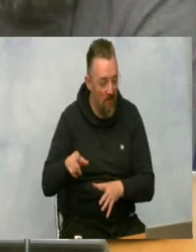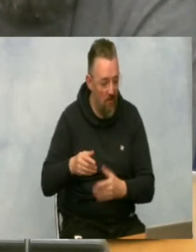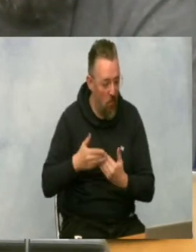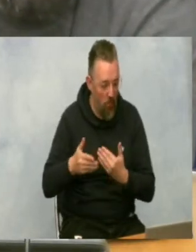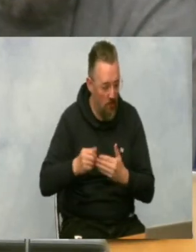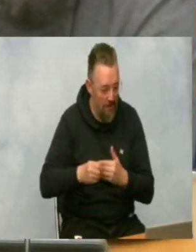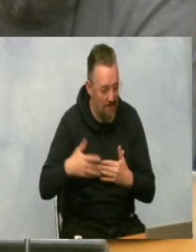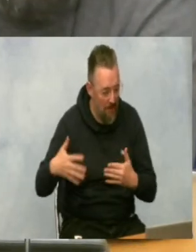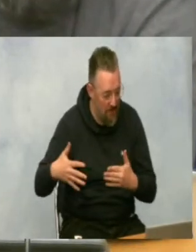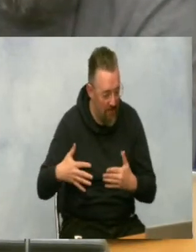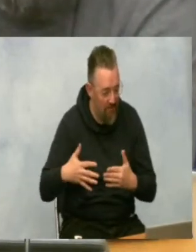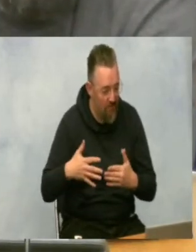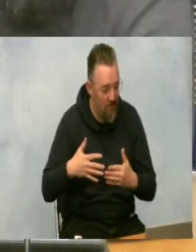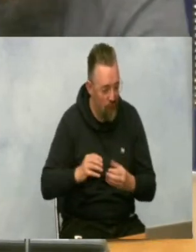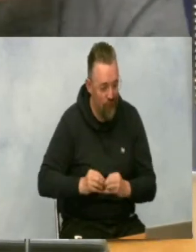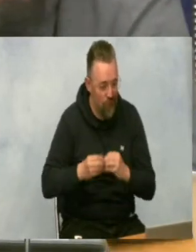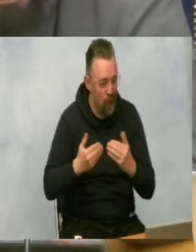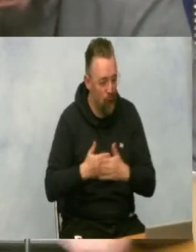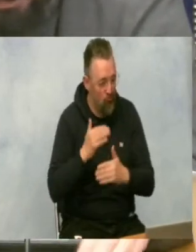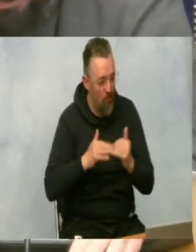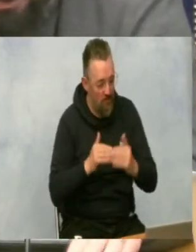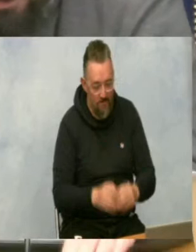process of creating new builds.